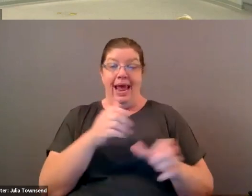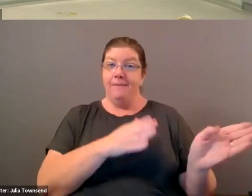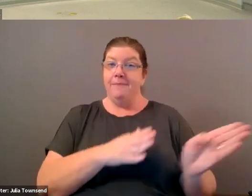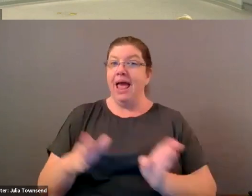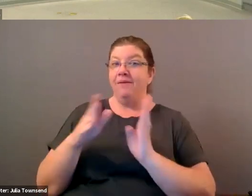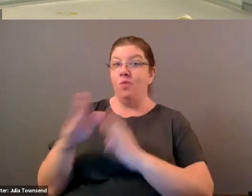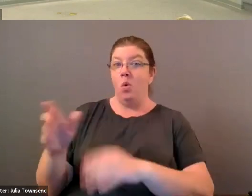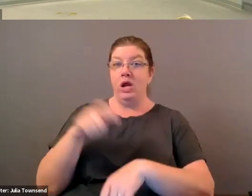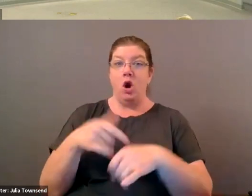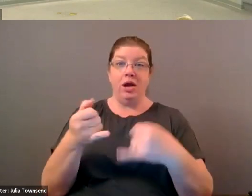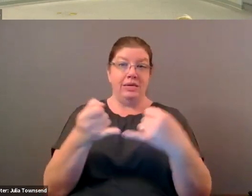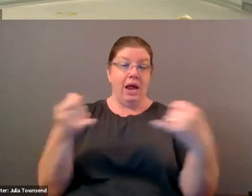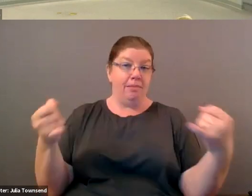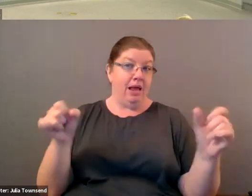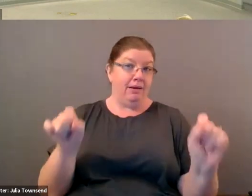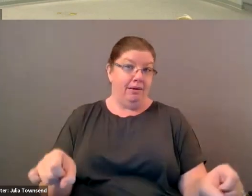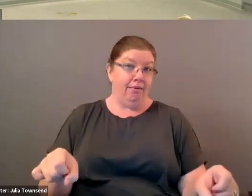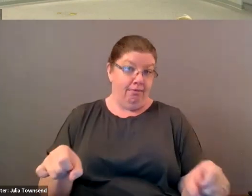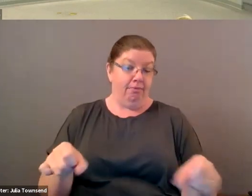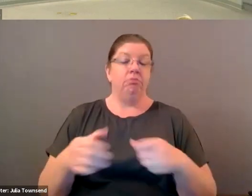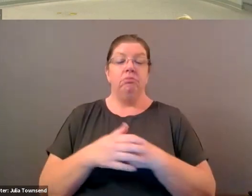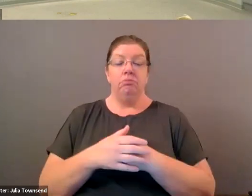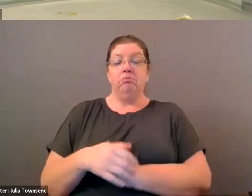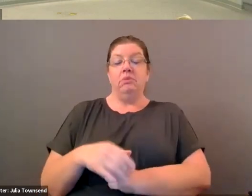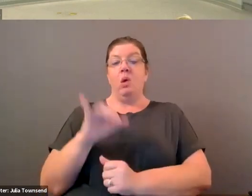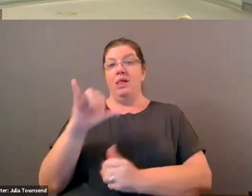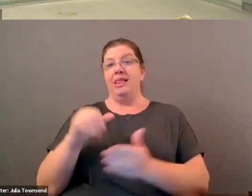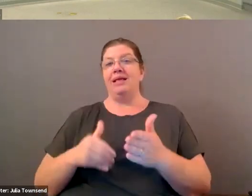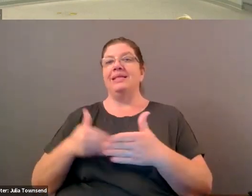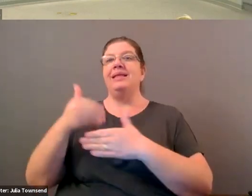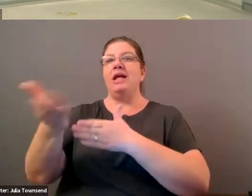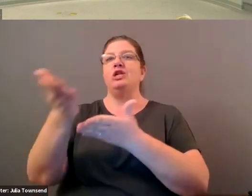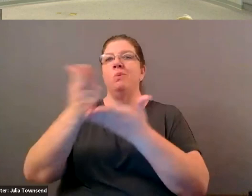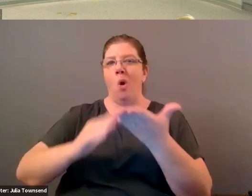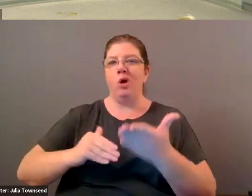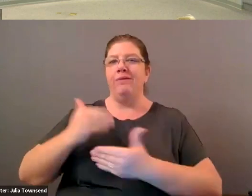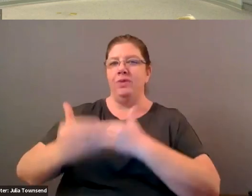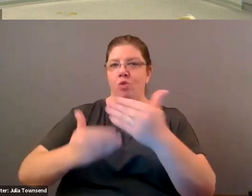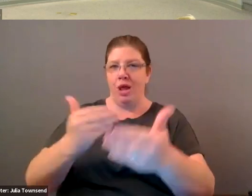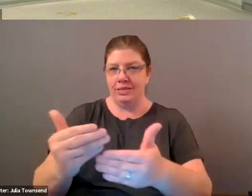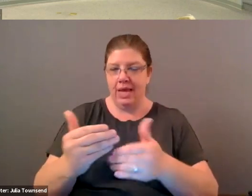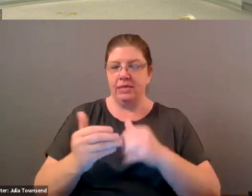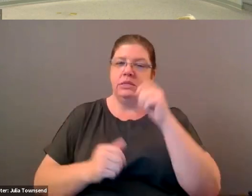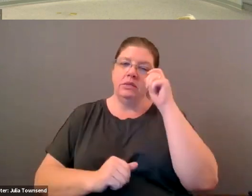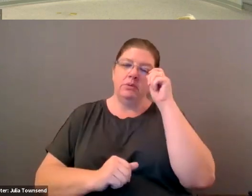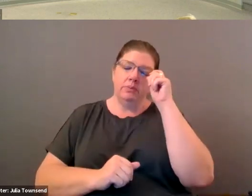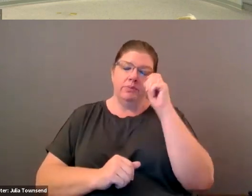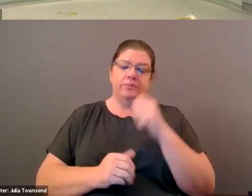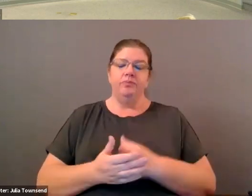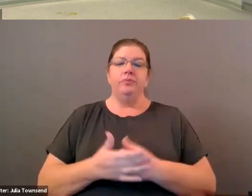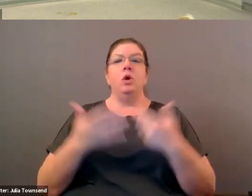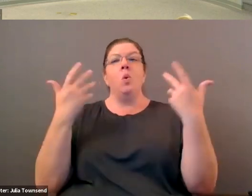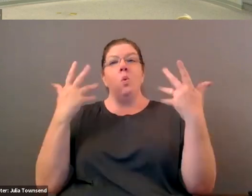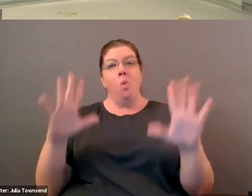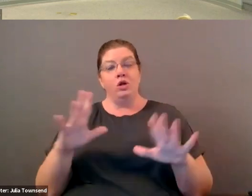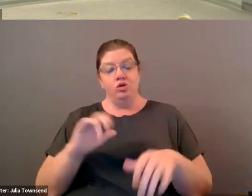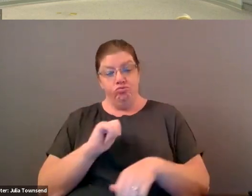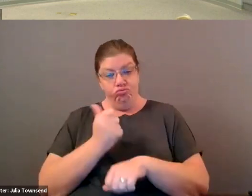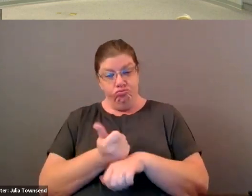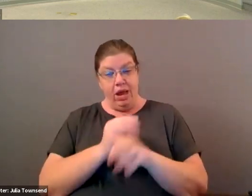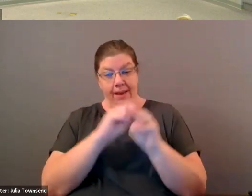our timeline. And that's really the next phase of the process. Once you have a map